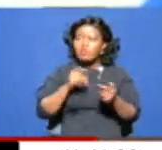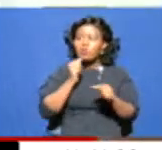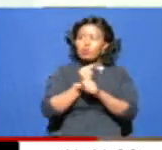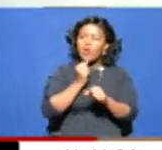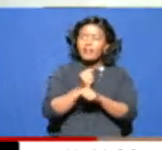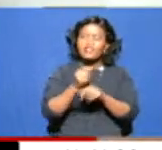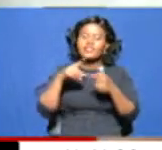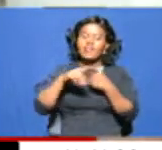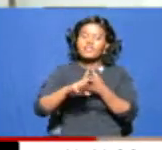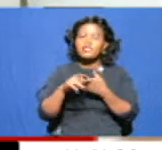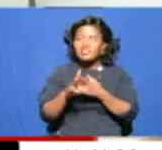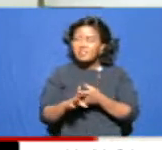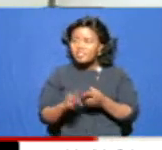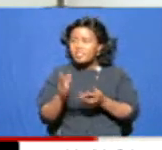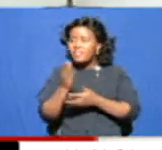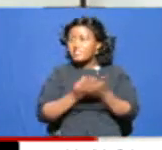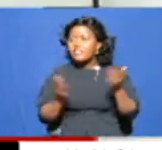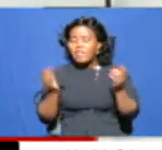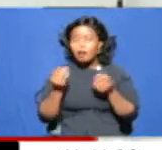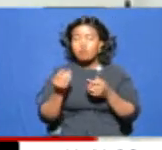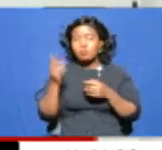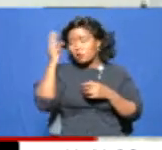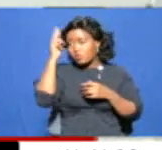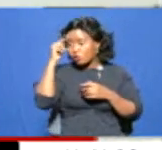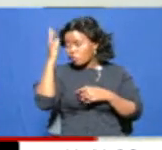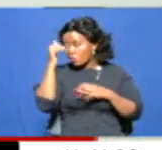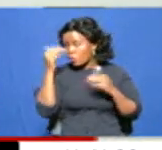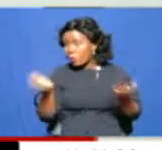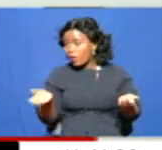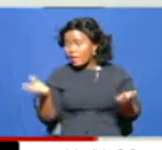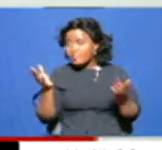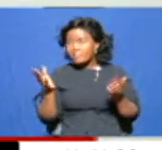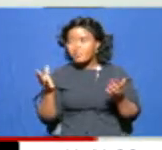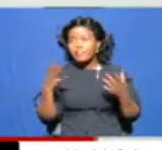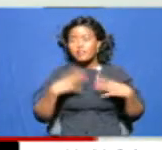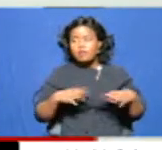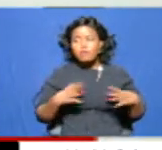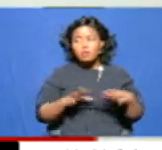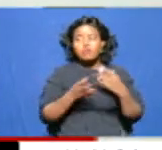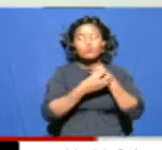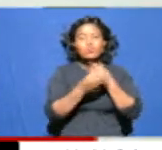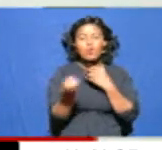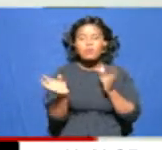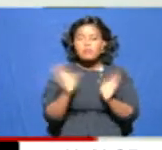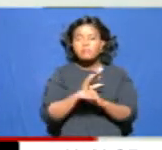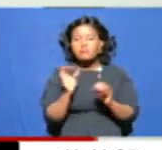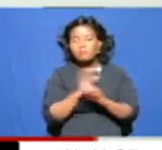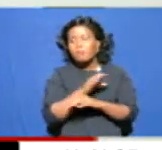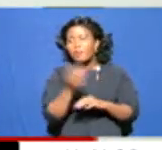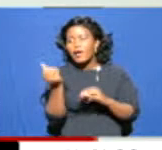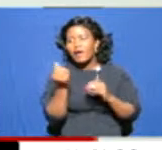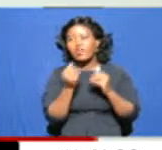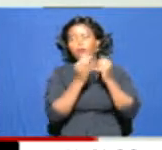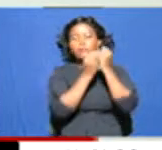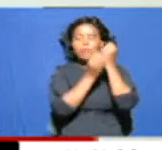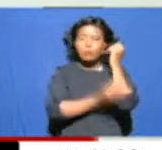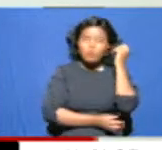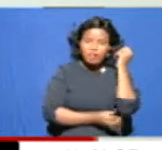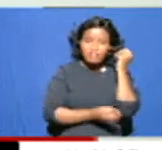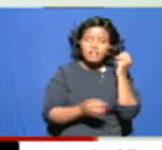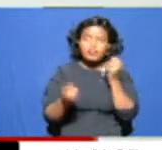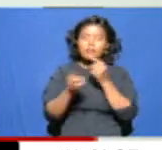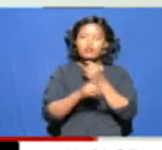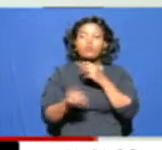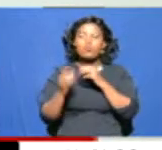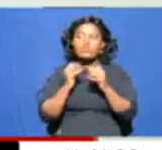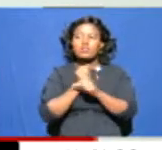lack of role models, and another area is poverty. So what we are doing, we have some